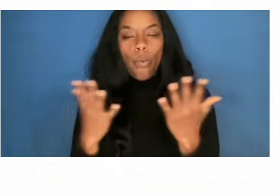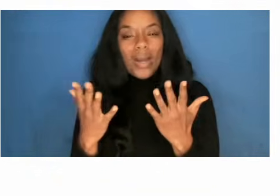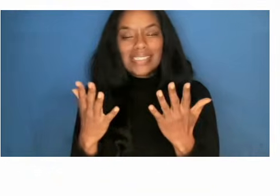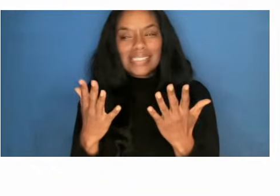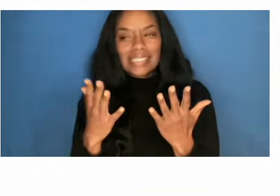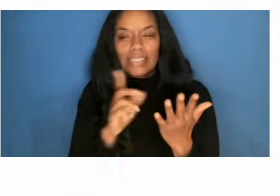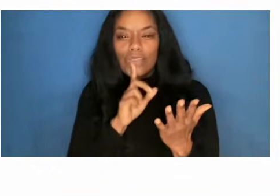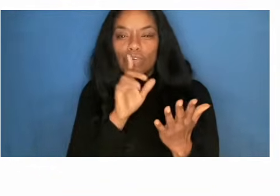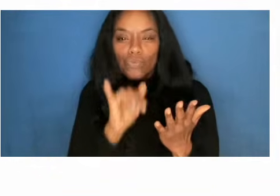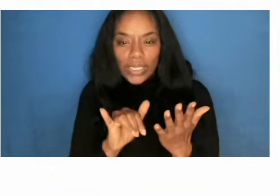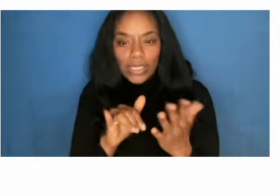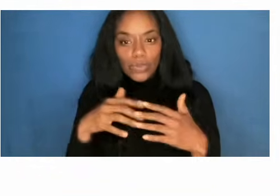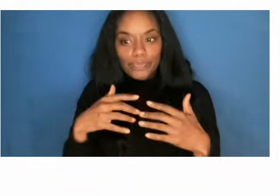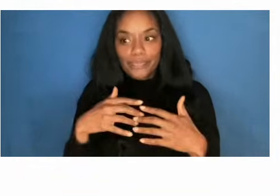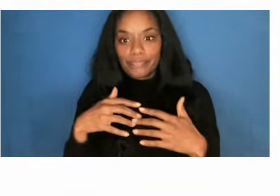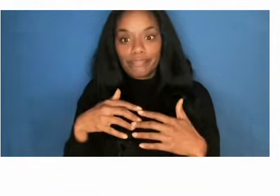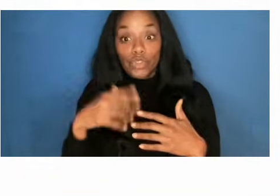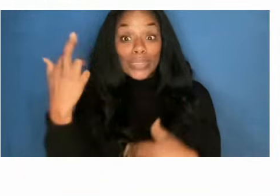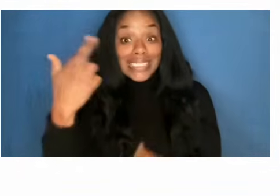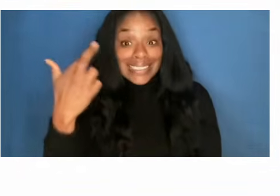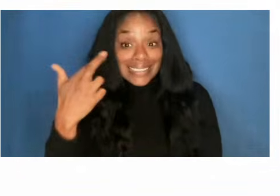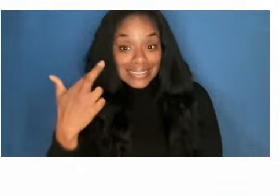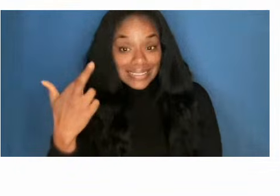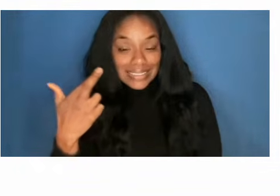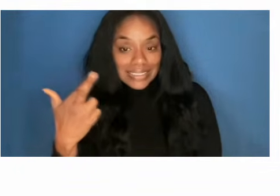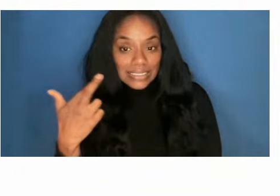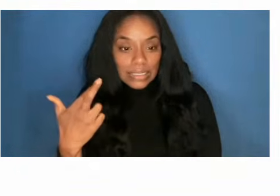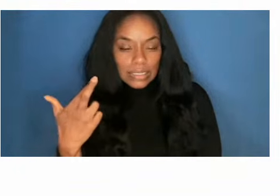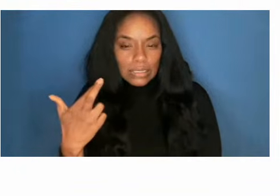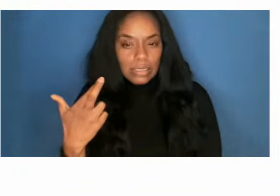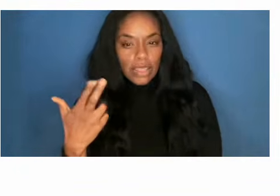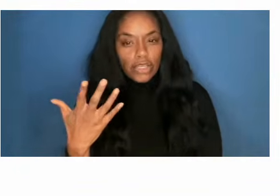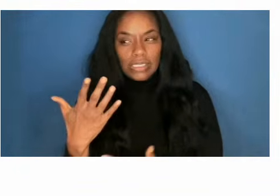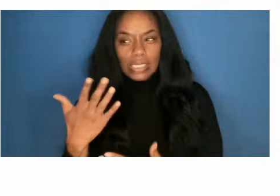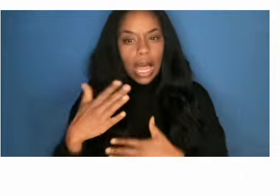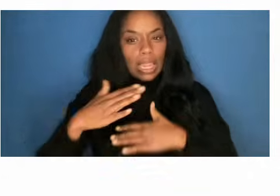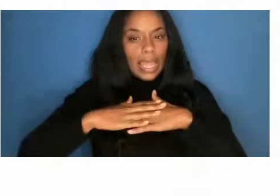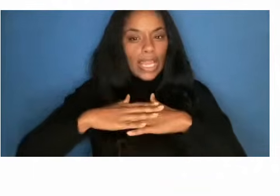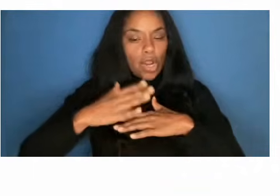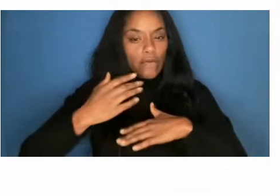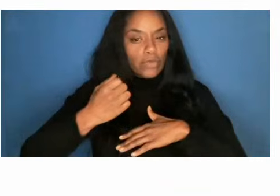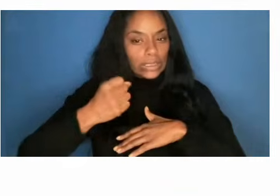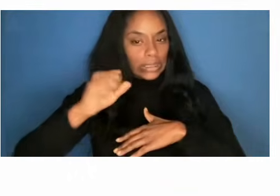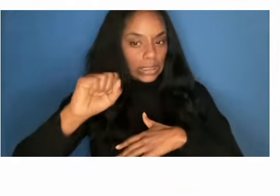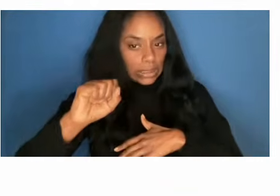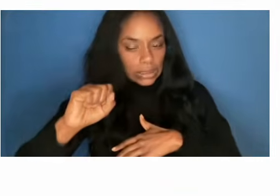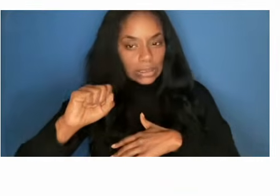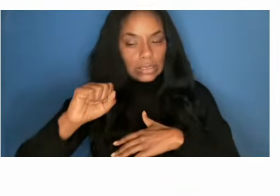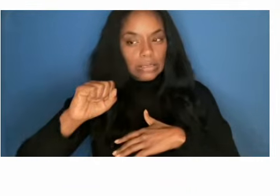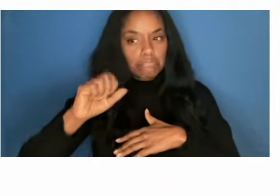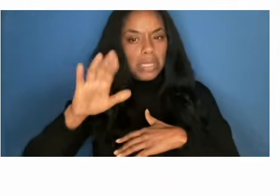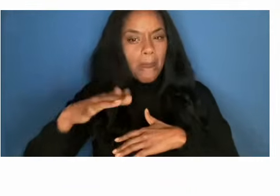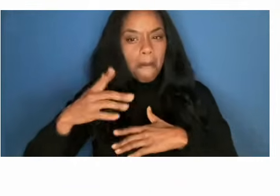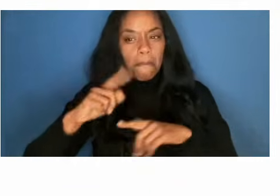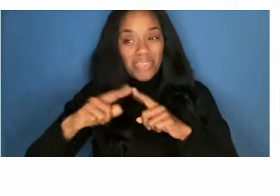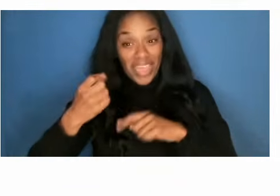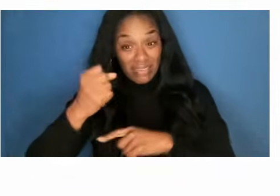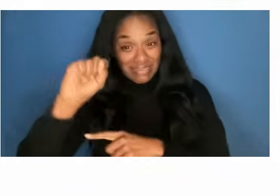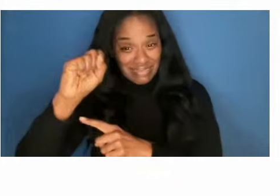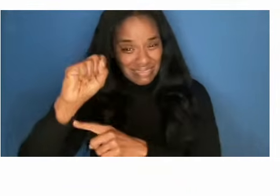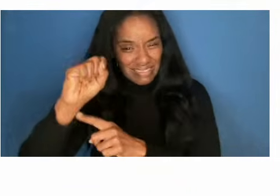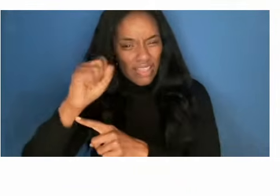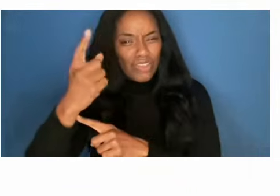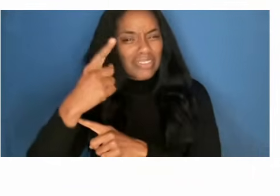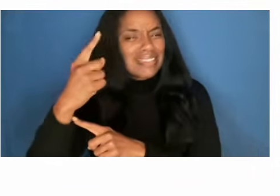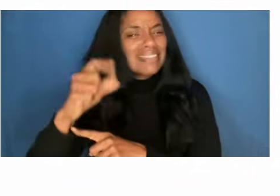underlying issue, right? So there's a layer of resistance that you might face, but there's something beneath that